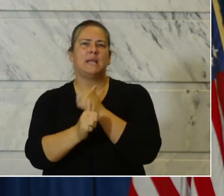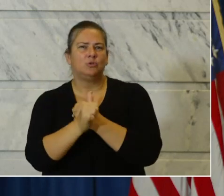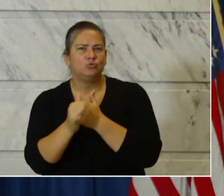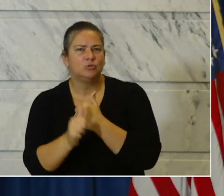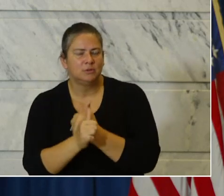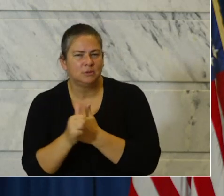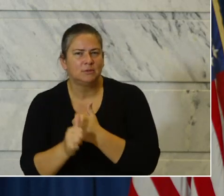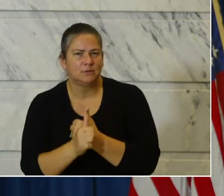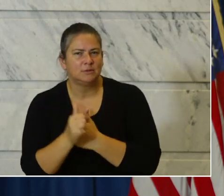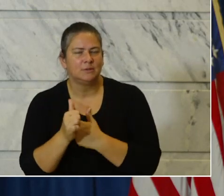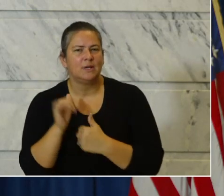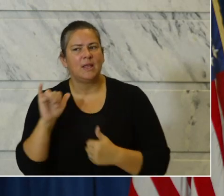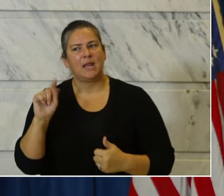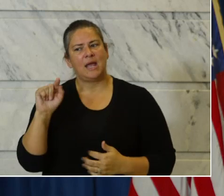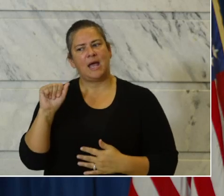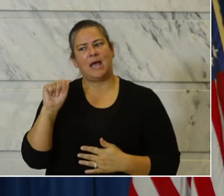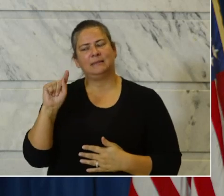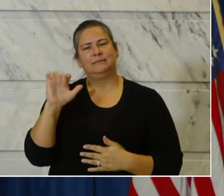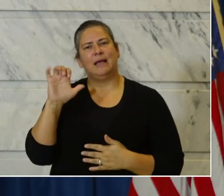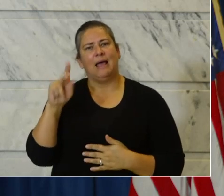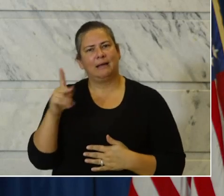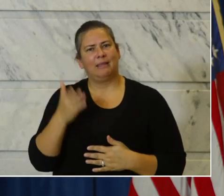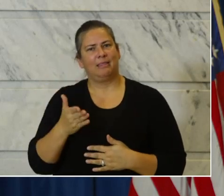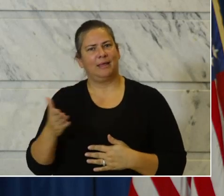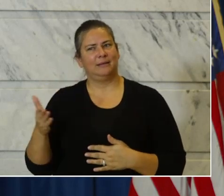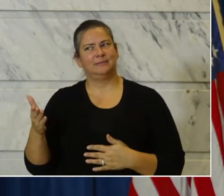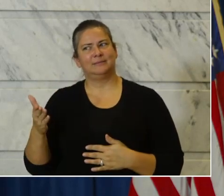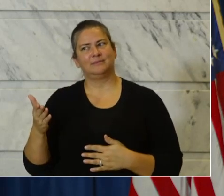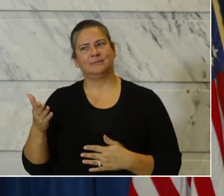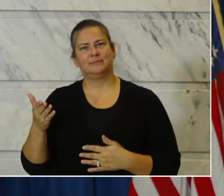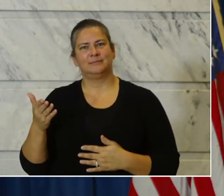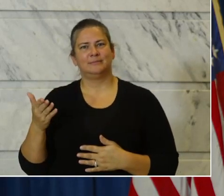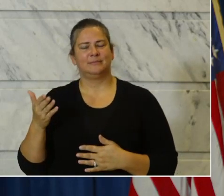attack the things that we like and love the most.